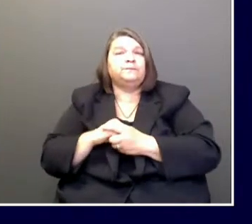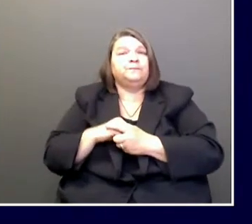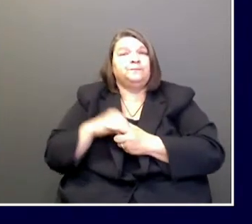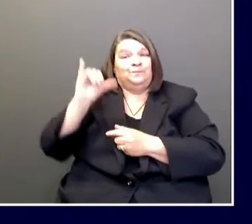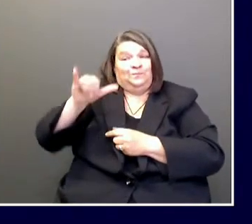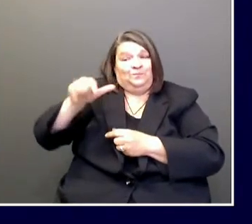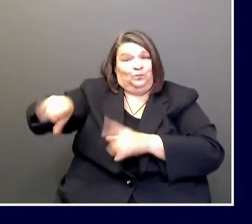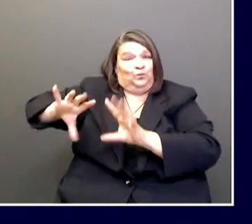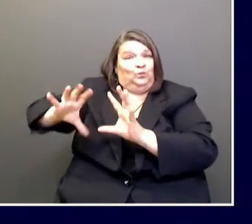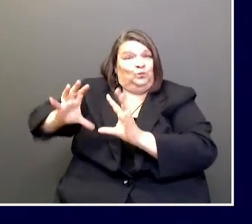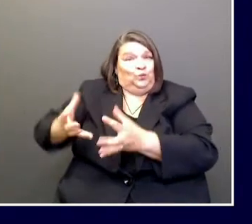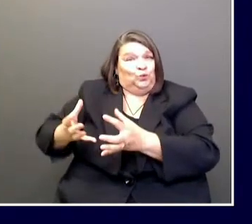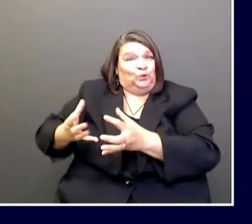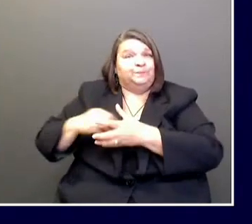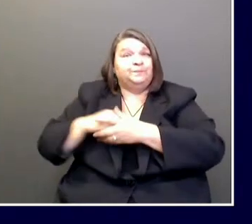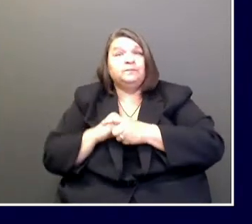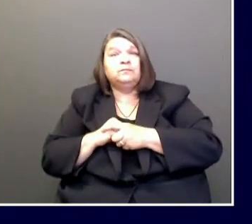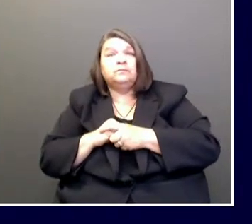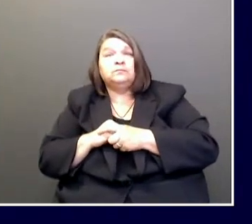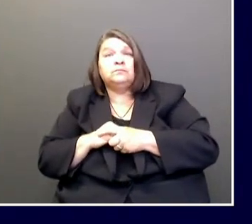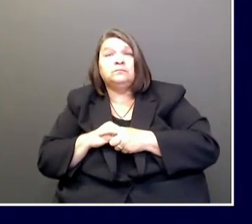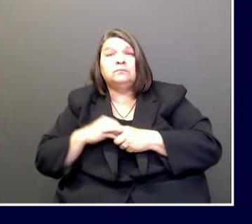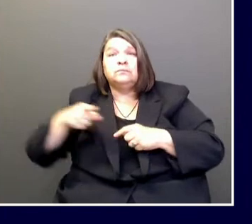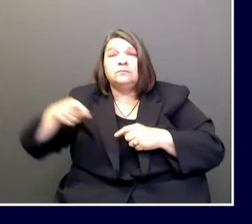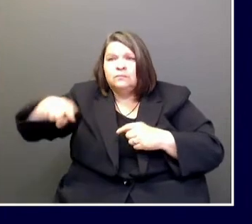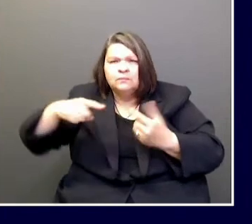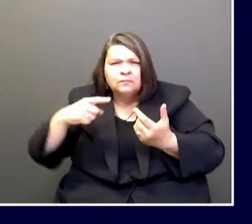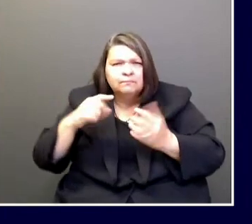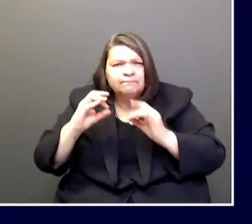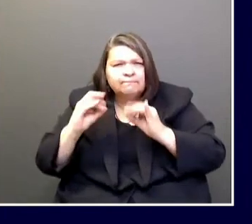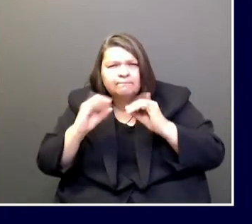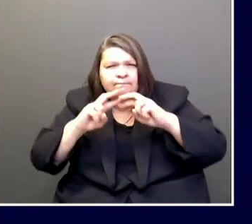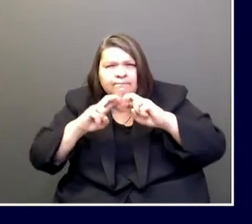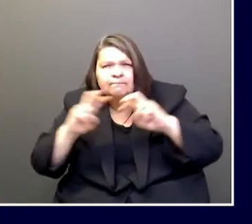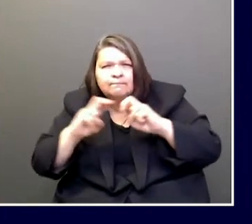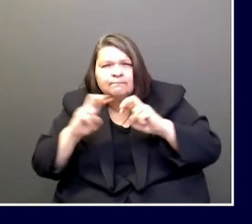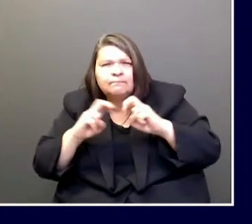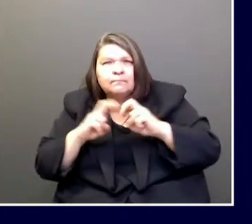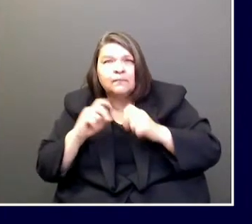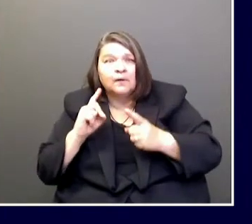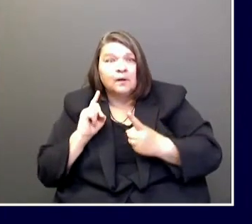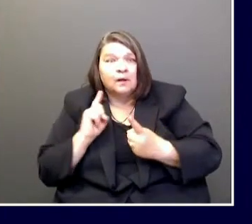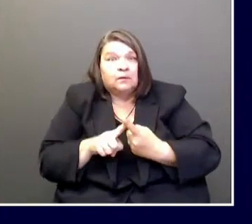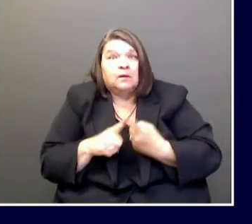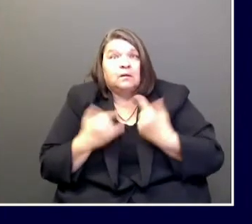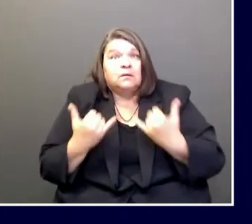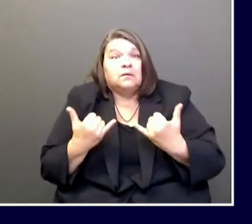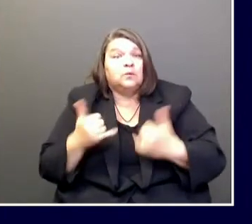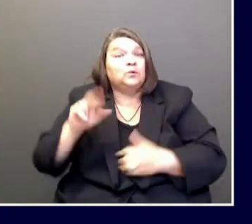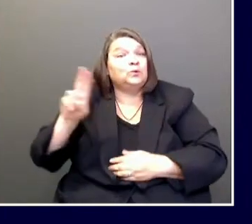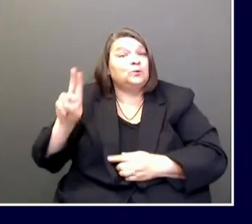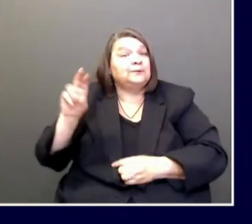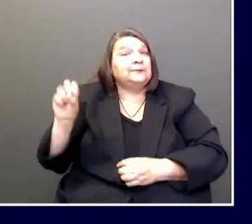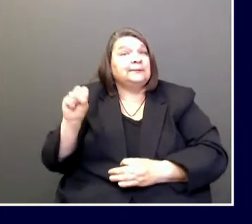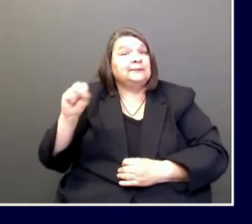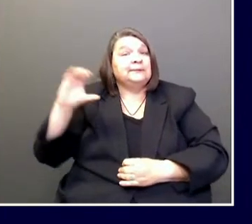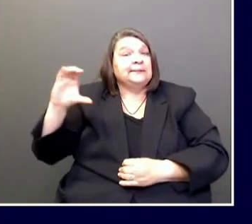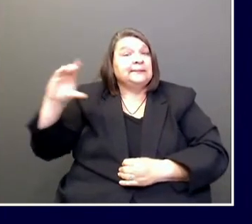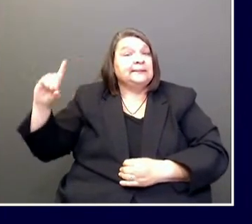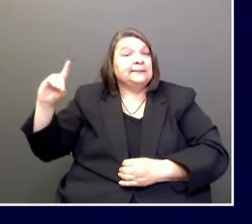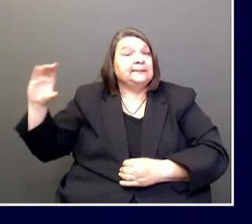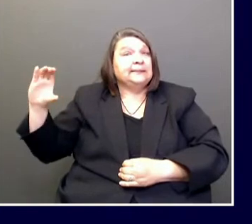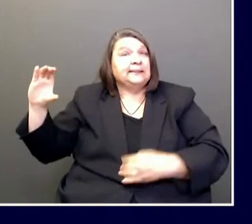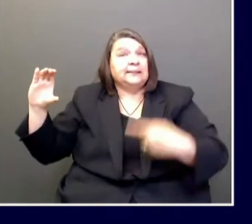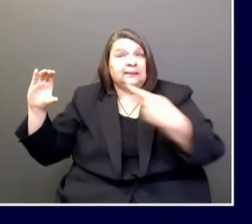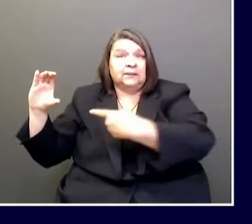US CDC and the US FDA are not recommending boosters for individuals who are otherwise healthy, who have gotten